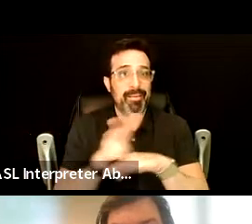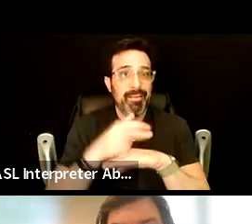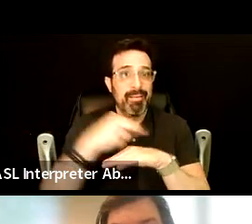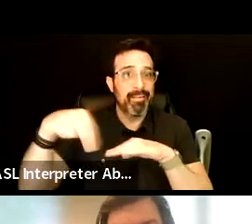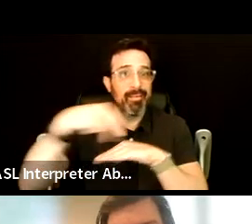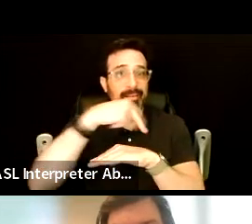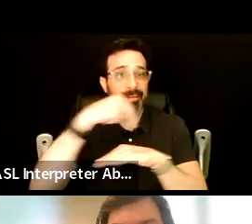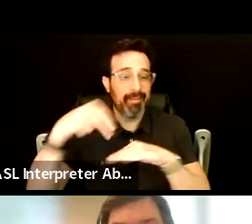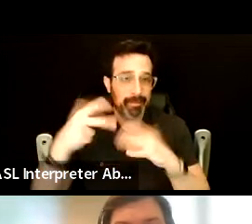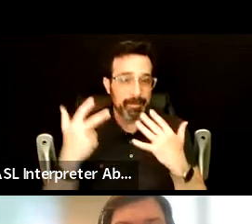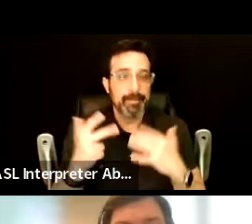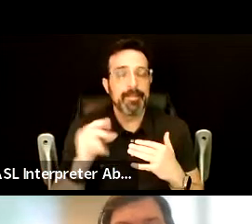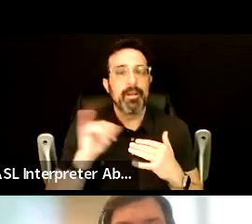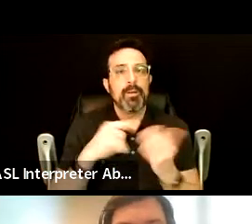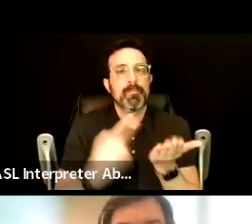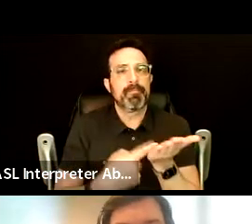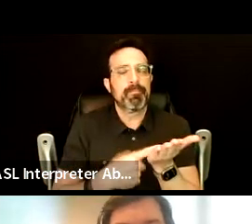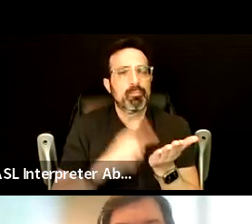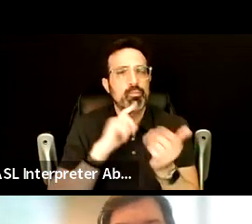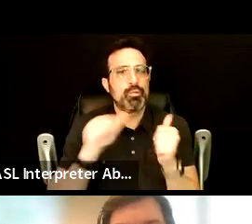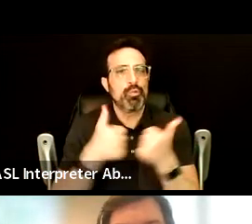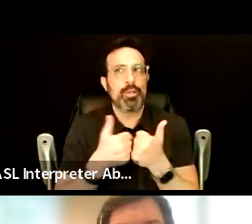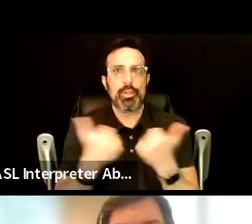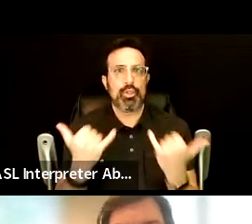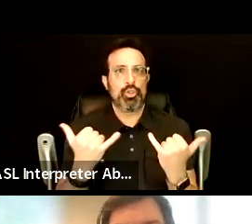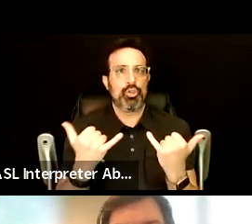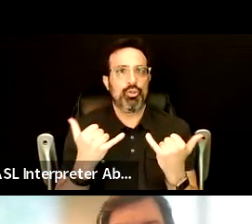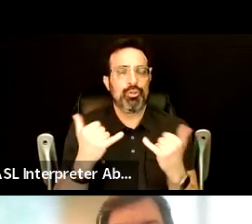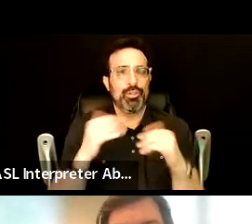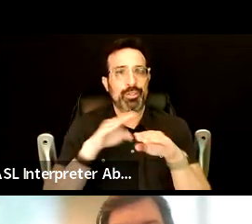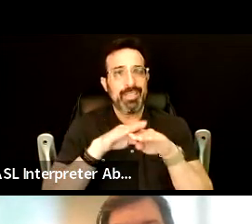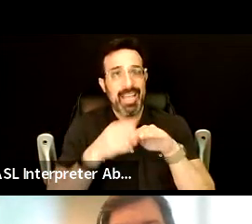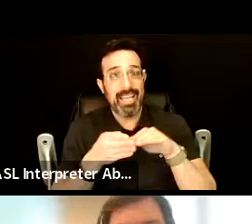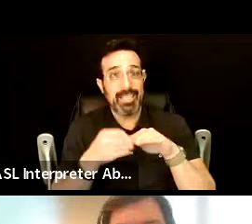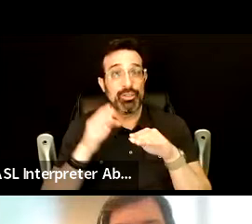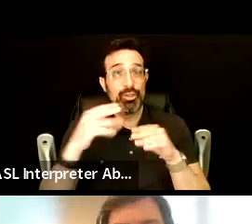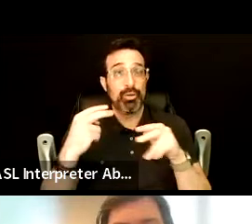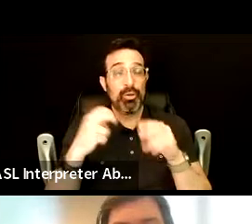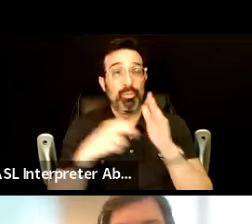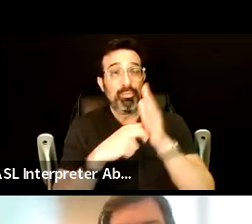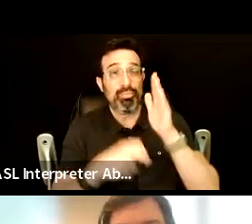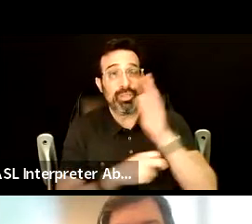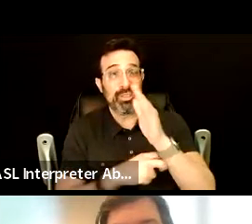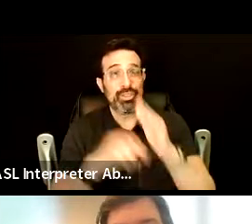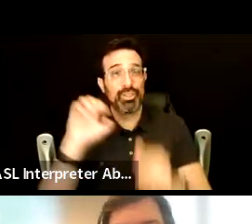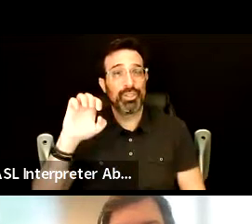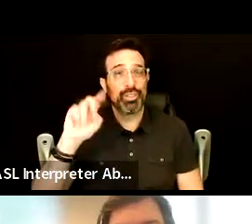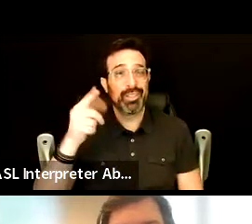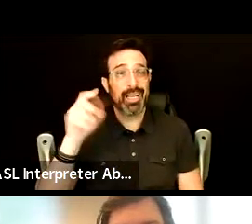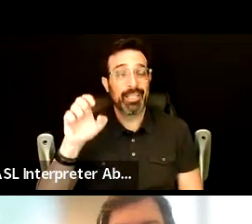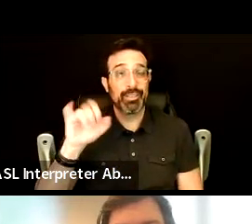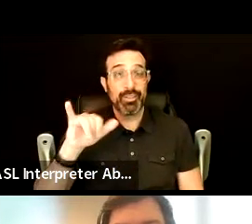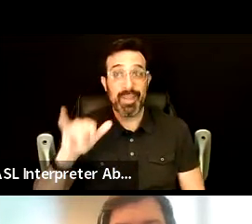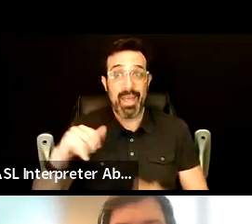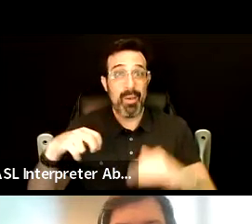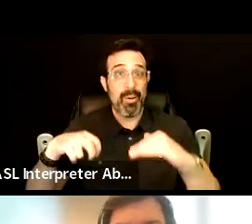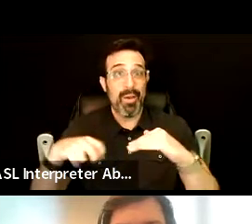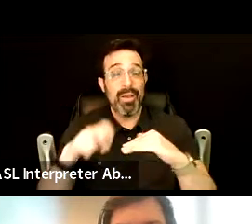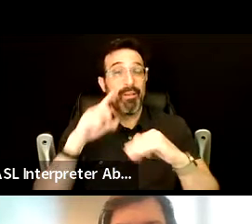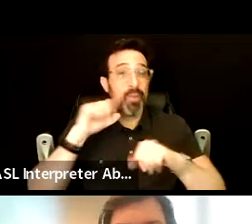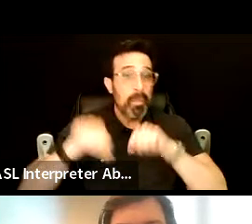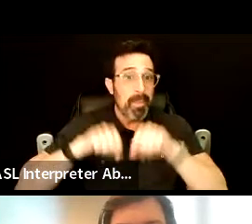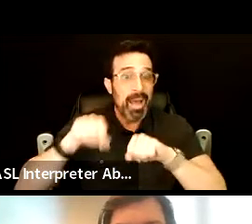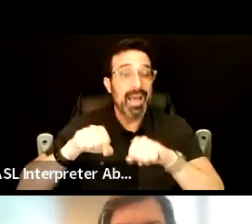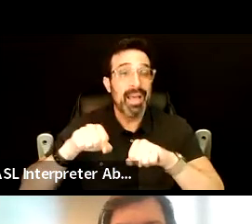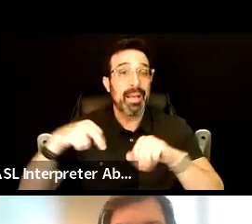We talked about how challenging the current edges on the bridge are. So the mobility path right now for bikes and